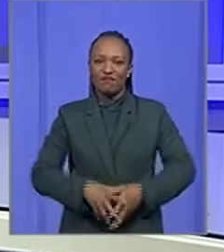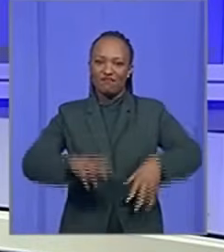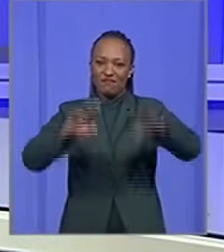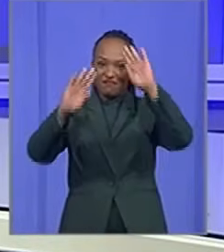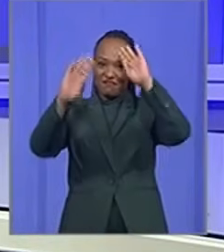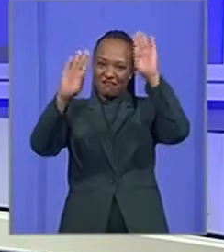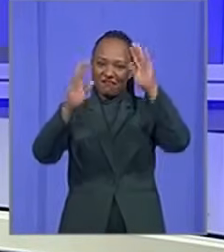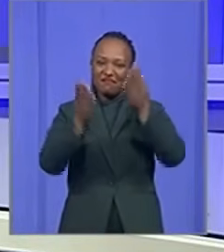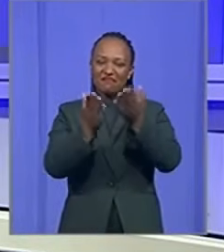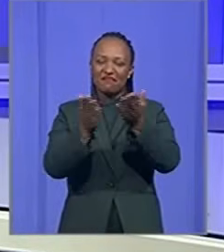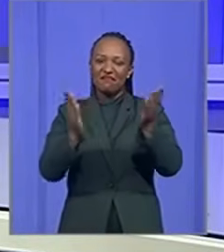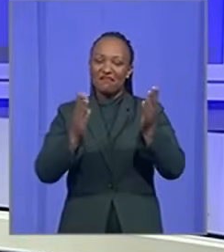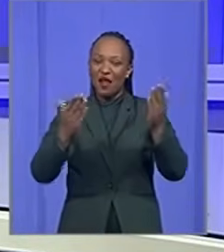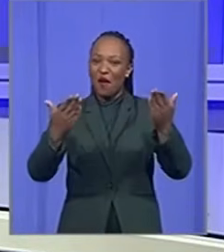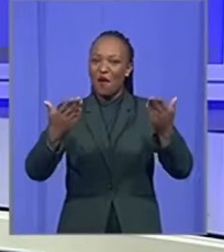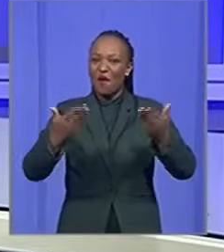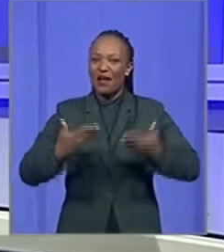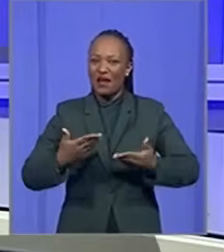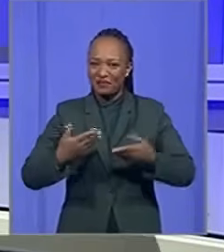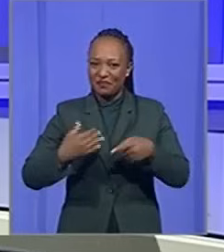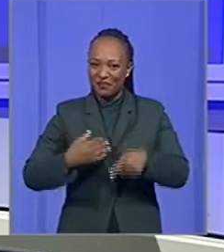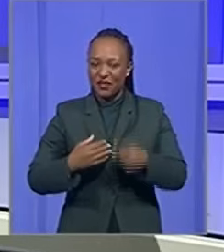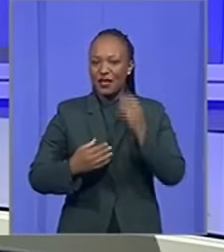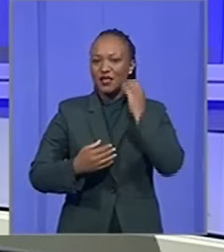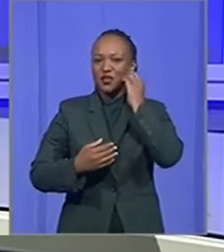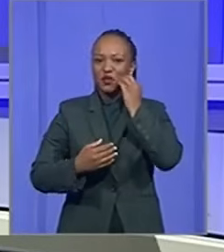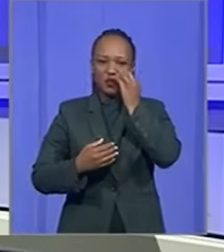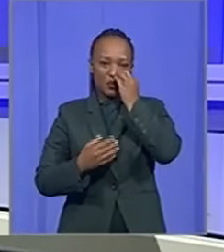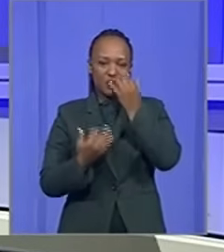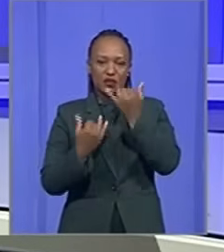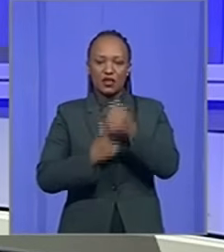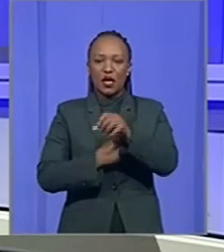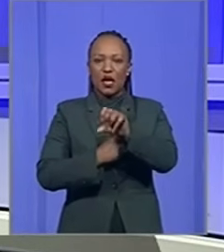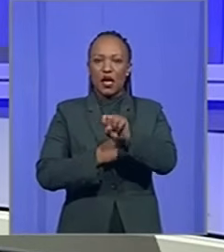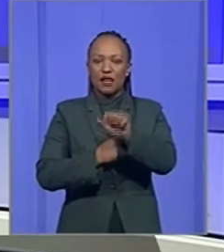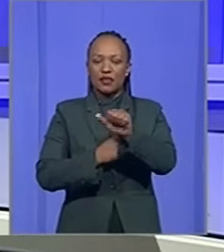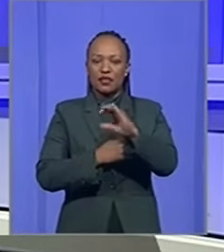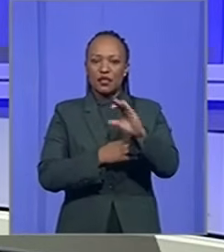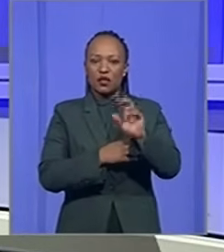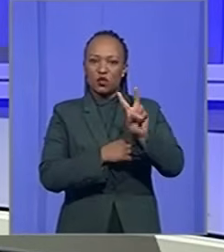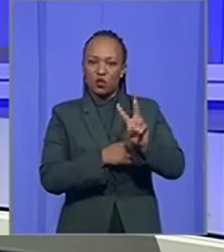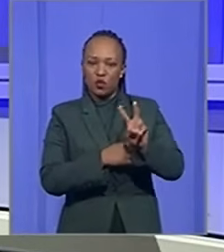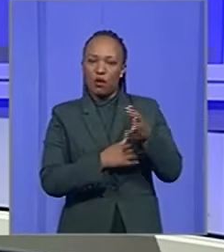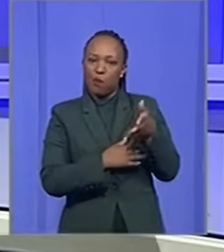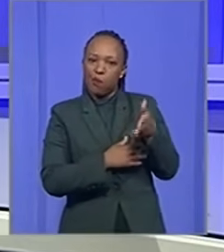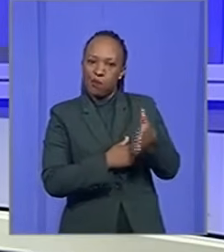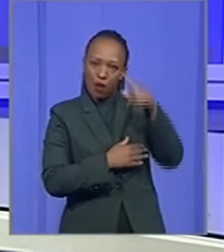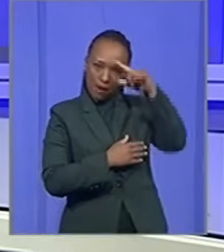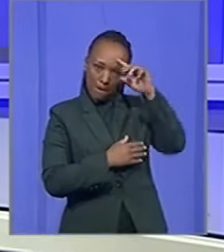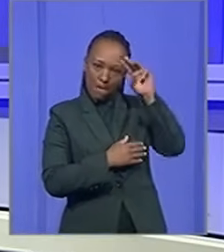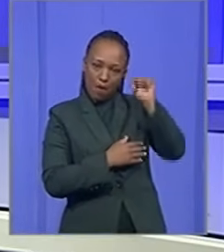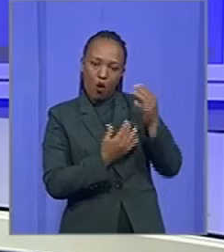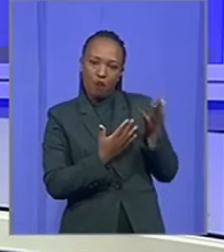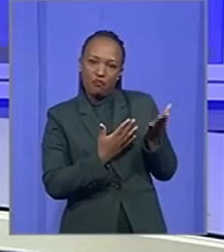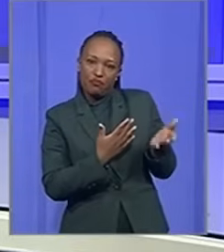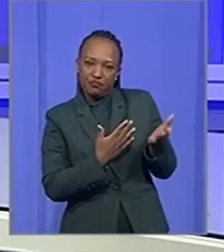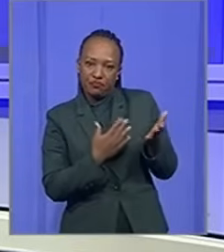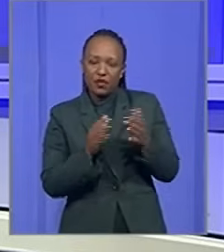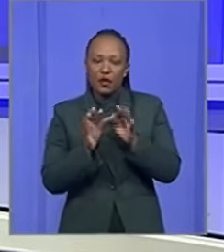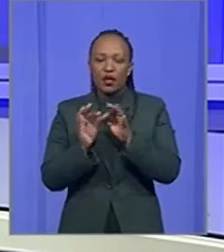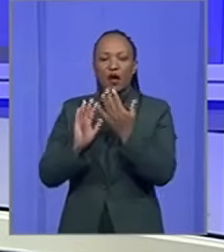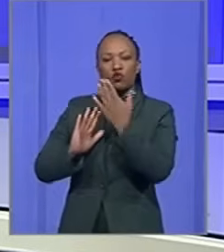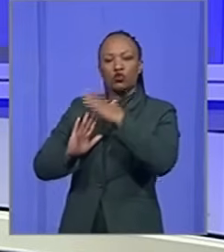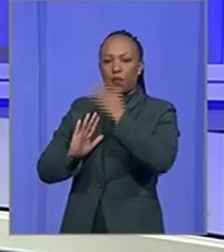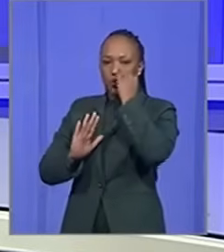We dumela o amoetswe kgasong ena ya ditaba tsa Sesotho ho SABC2. Ke tsamaya le Mphotime ka jeno, empa re qale ka dihlooho tsa